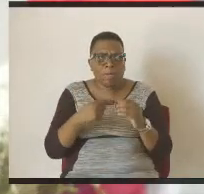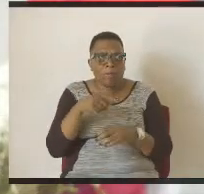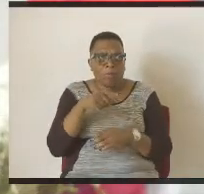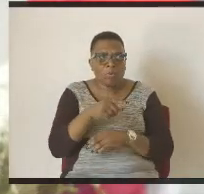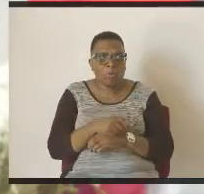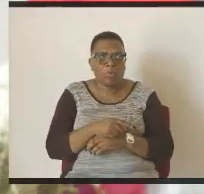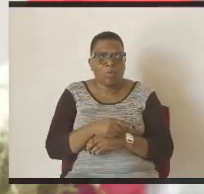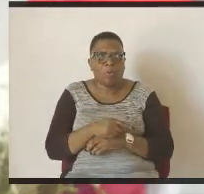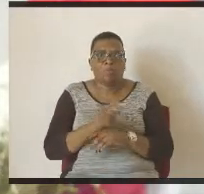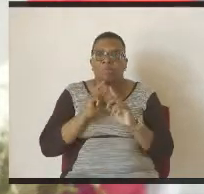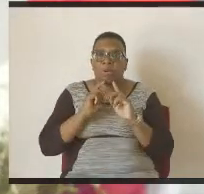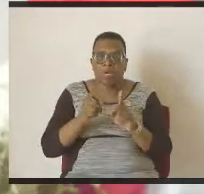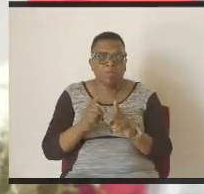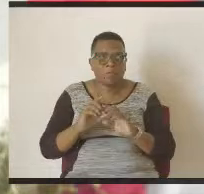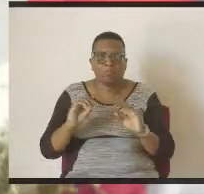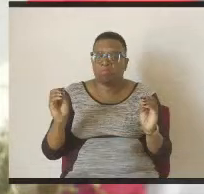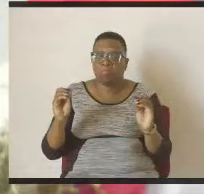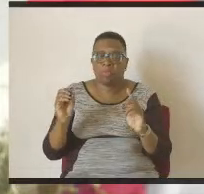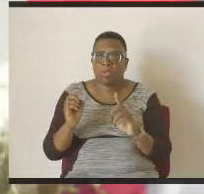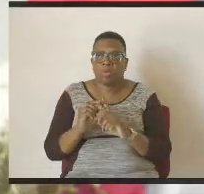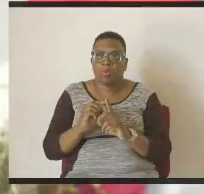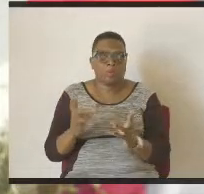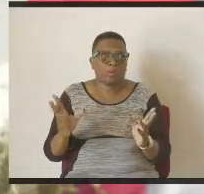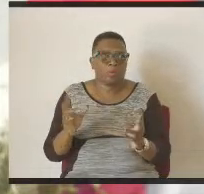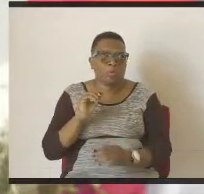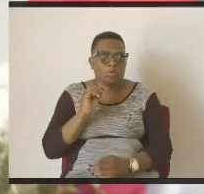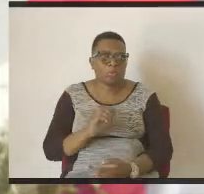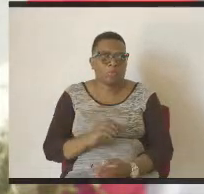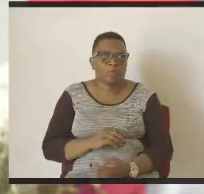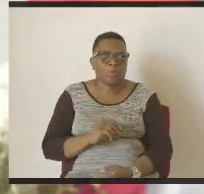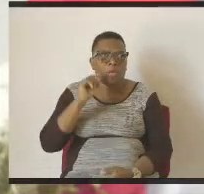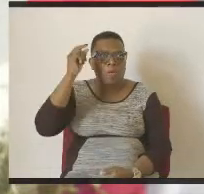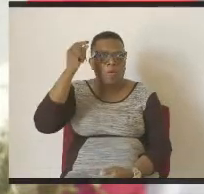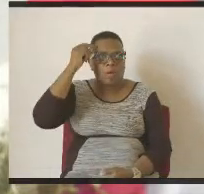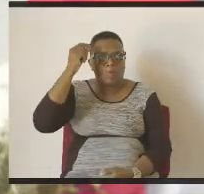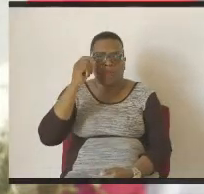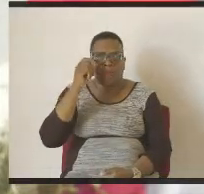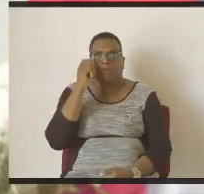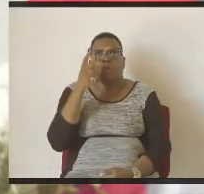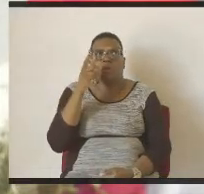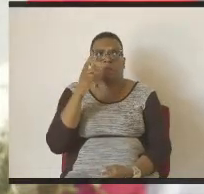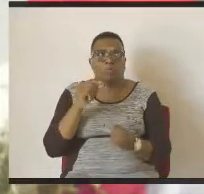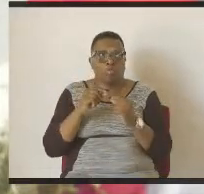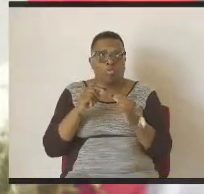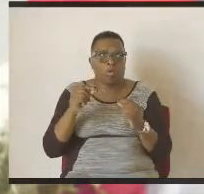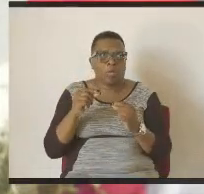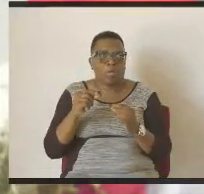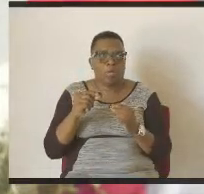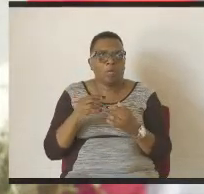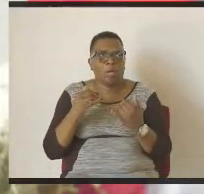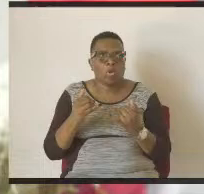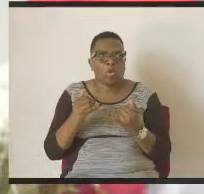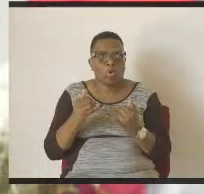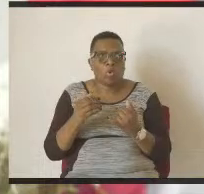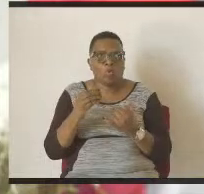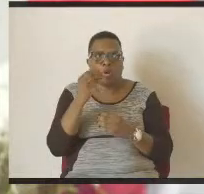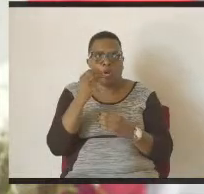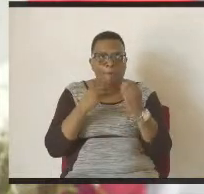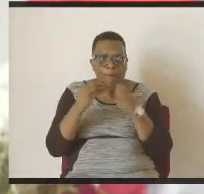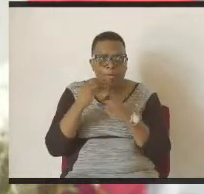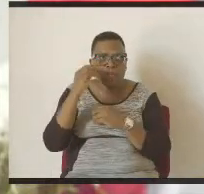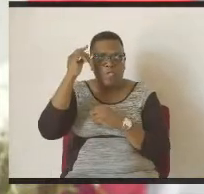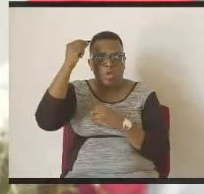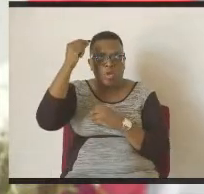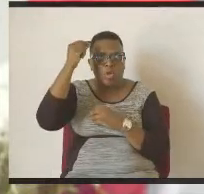he answered him not one word, so that the governor marveled greatly. Now at the feast, the governor